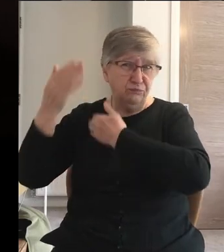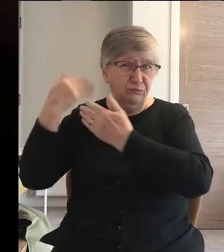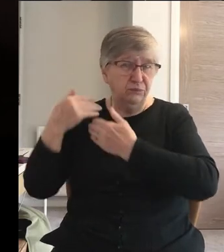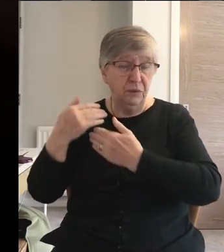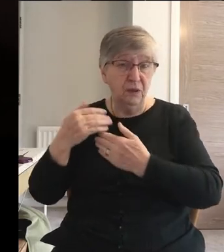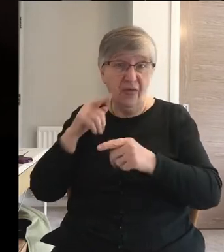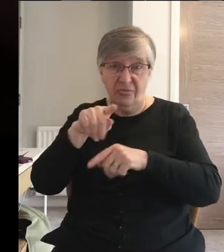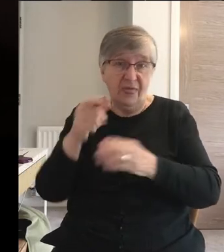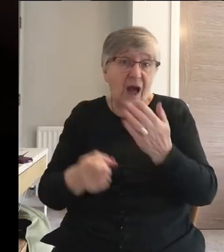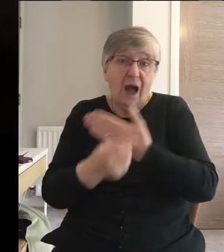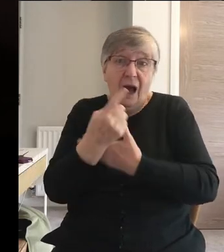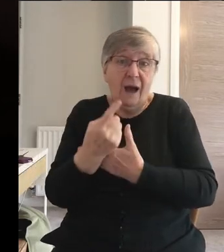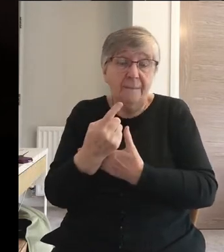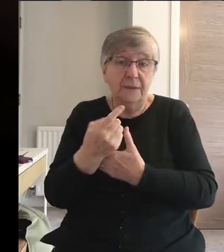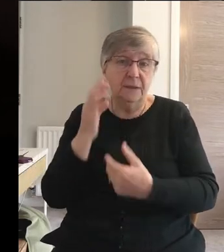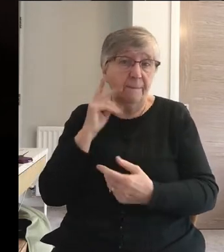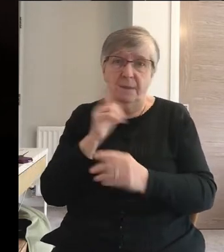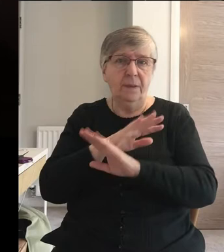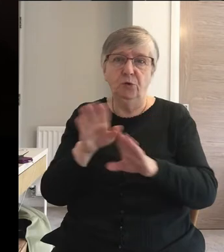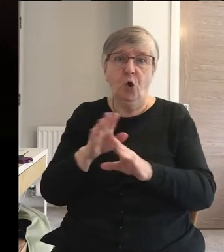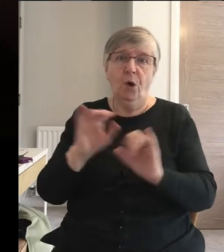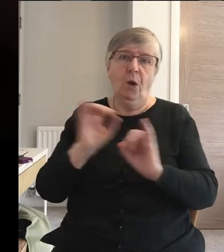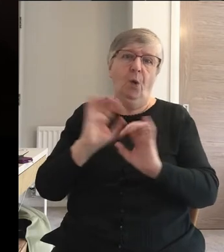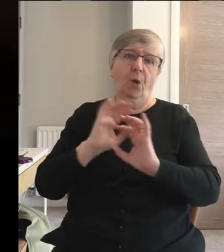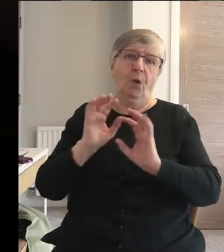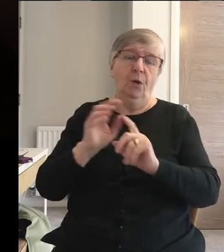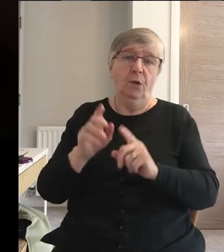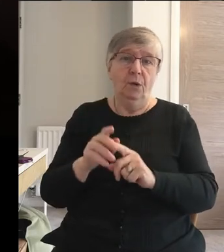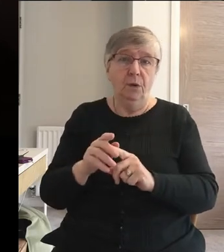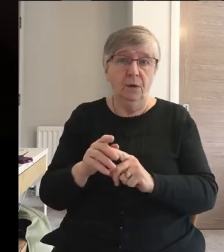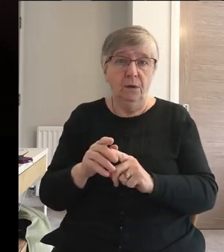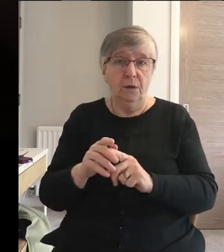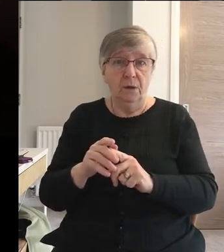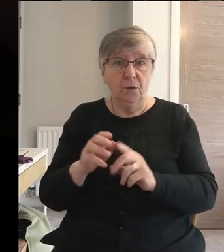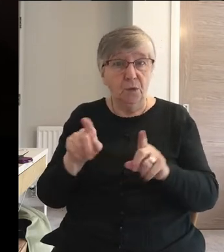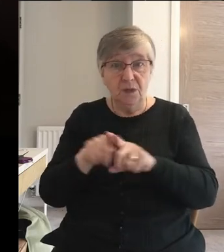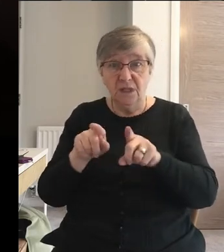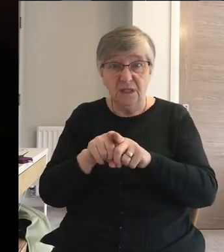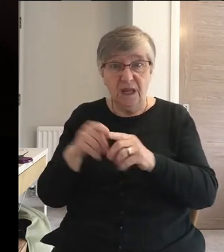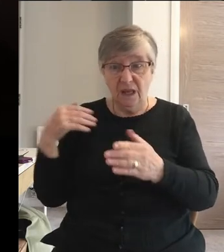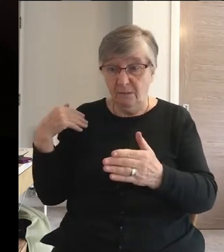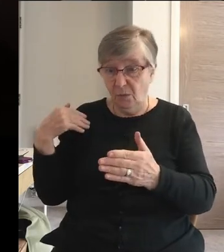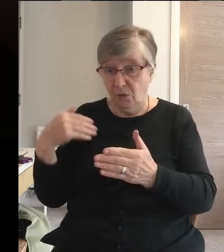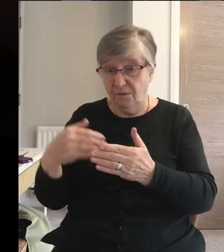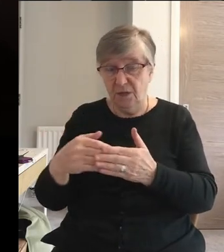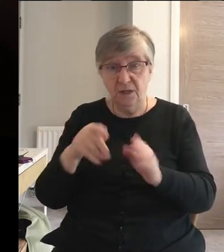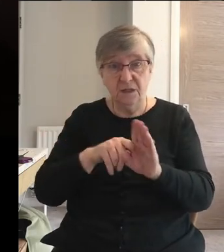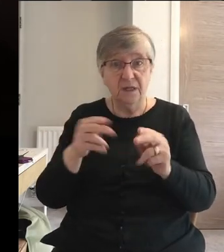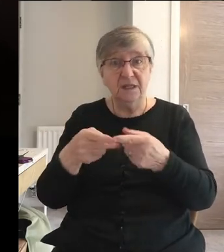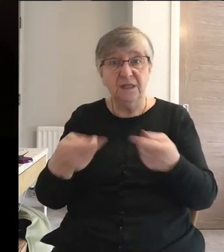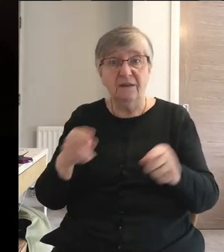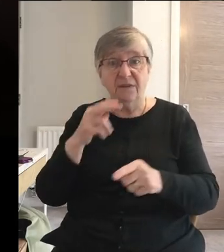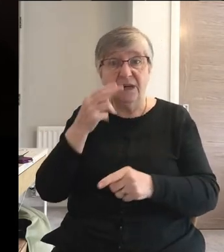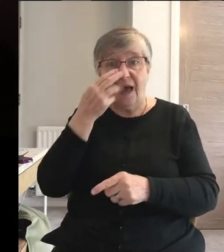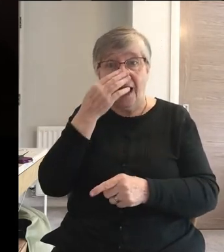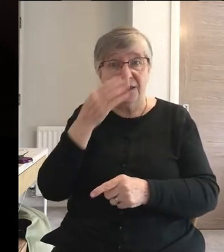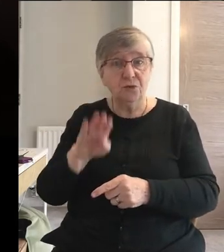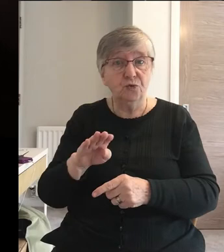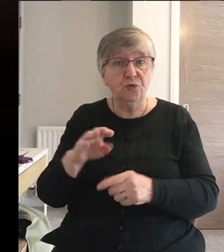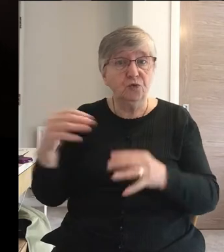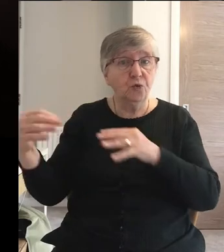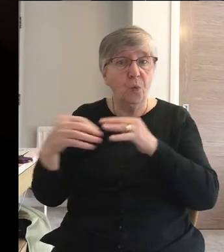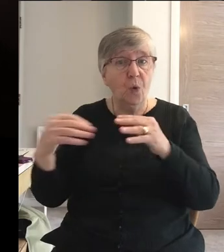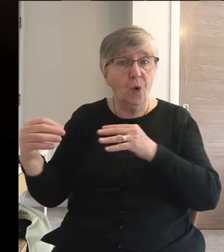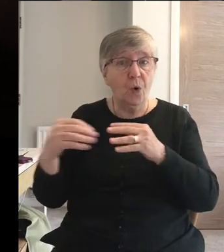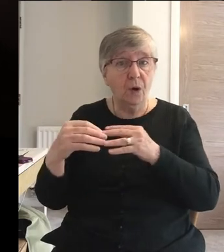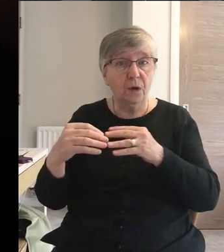was taken for granted. People were not horrified by it. We might say this similar over the years about different attitudes to warfare.